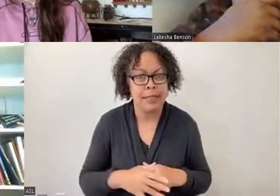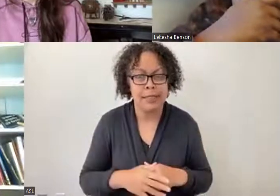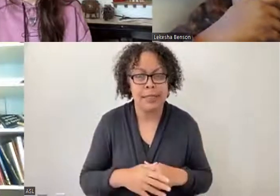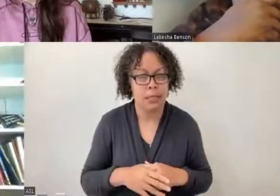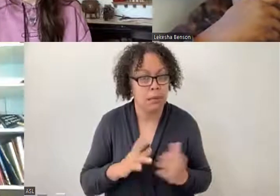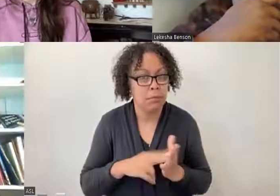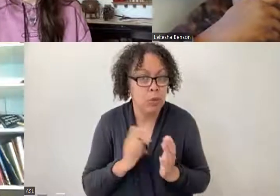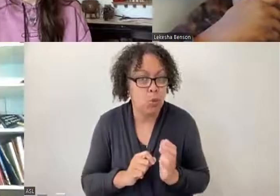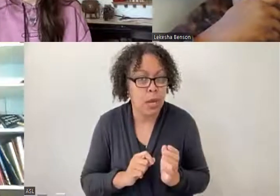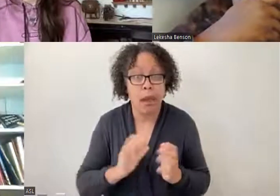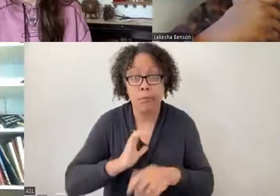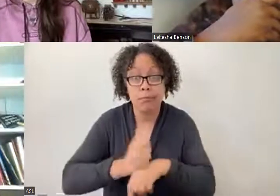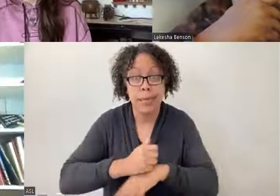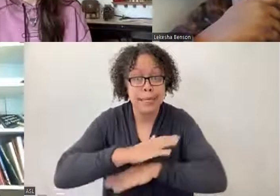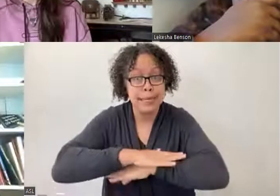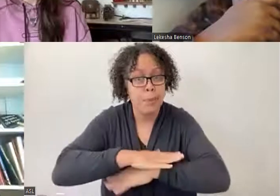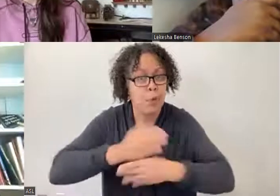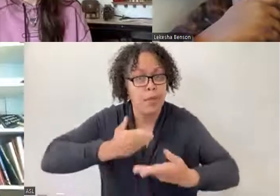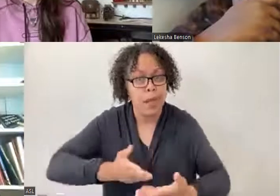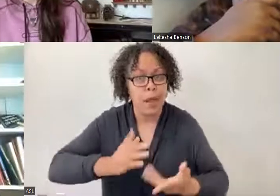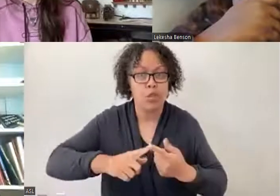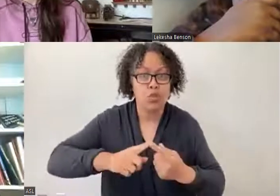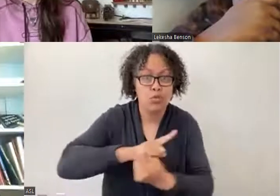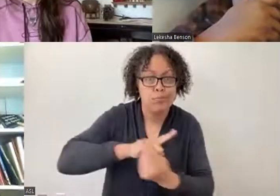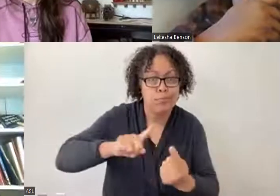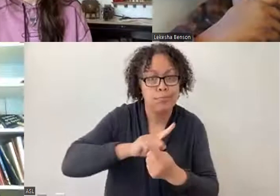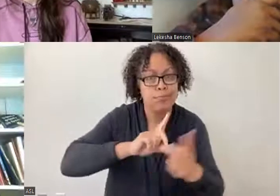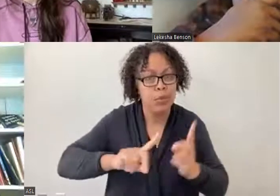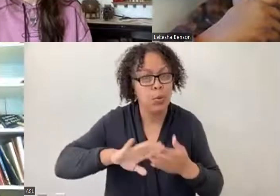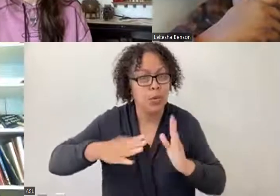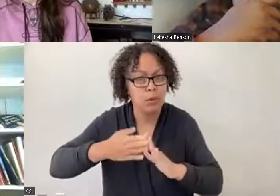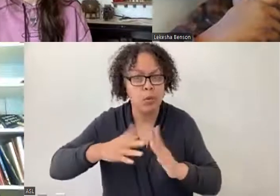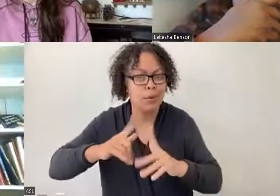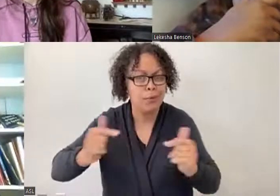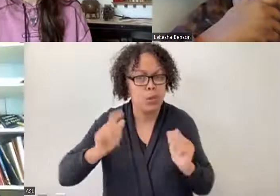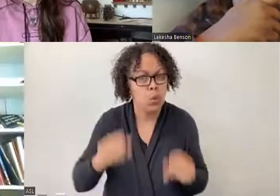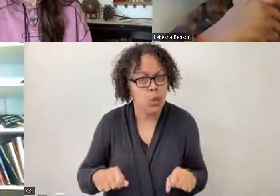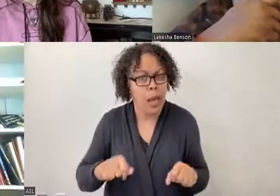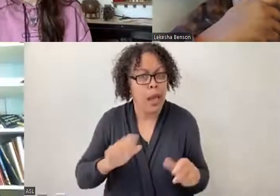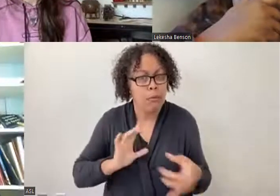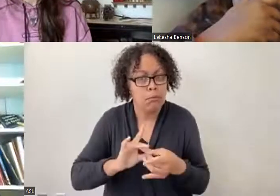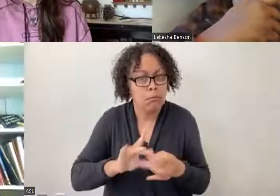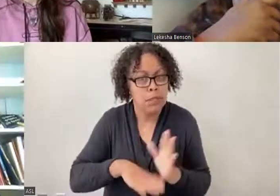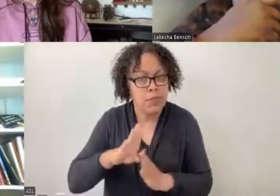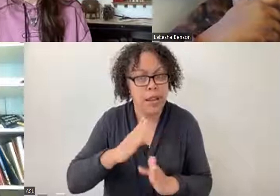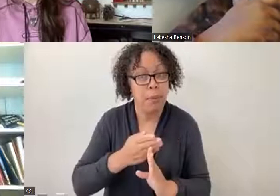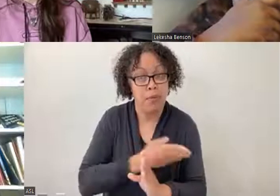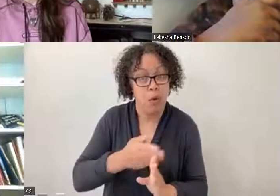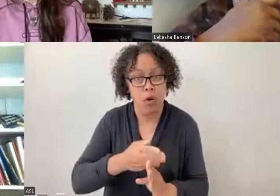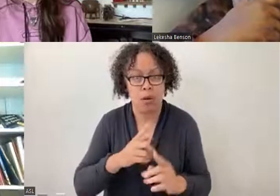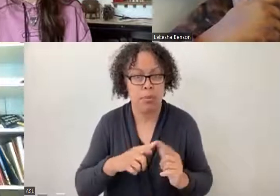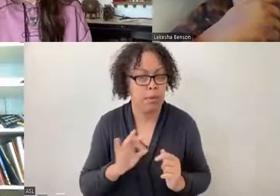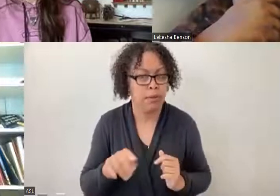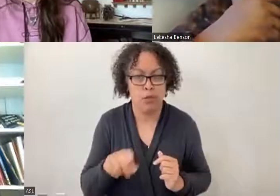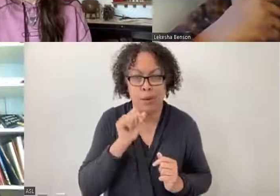have a table and talk to people and do all sorts of different things. But if you're not